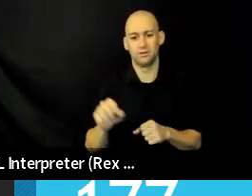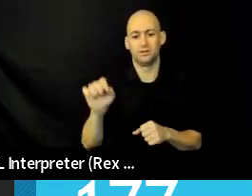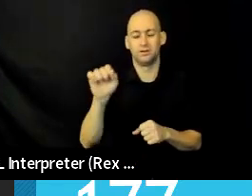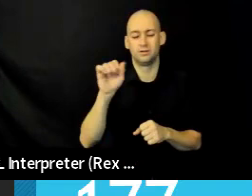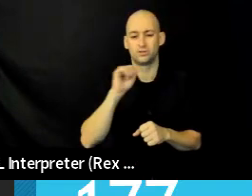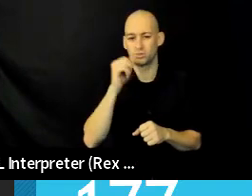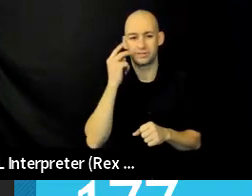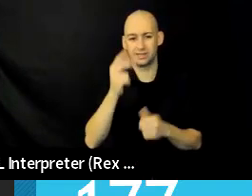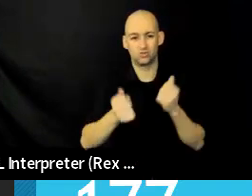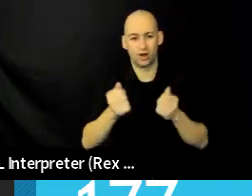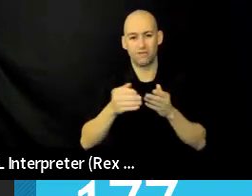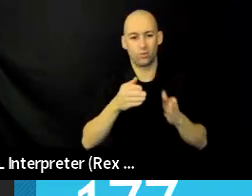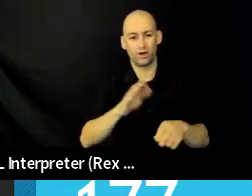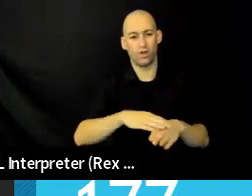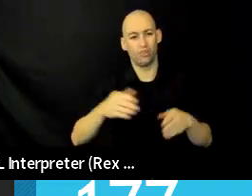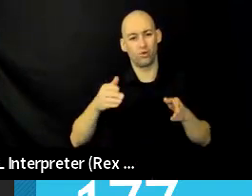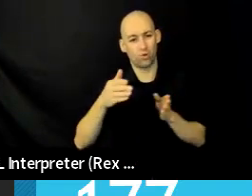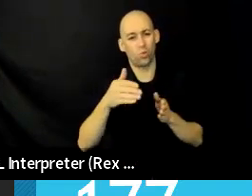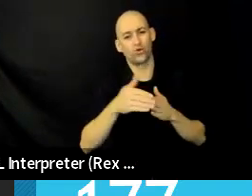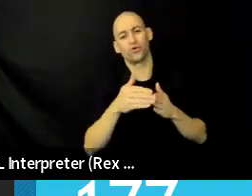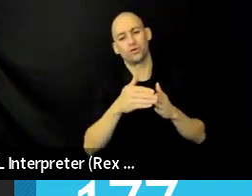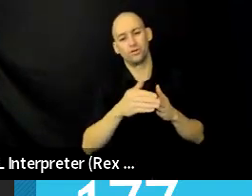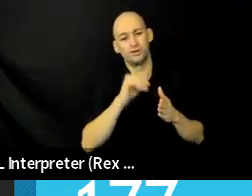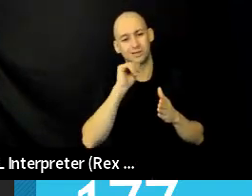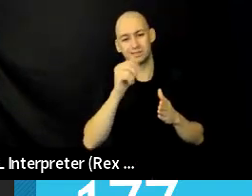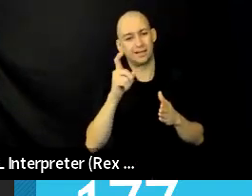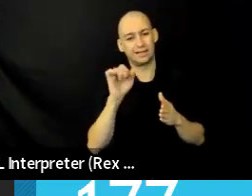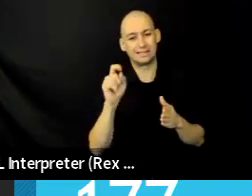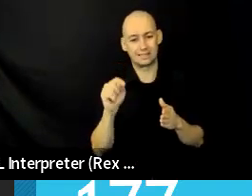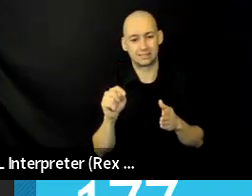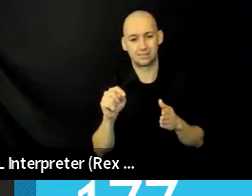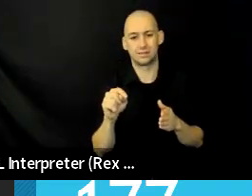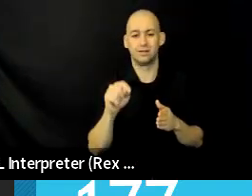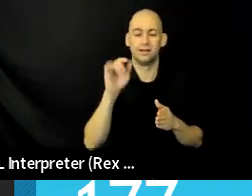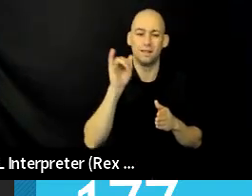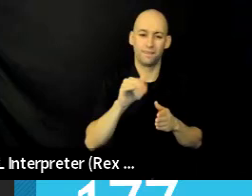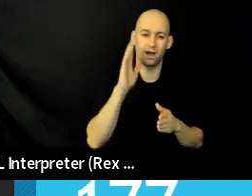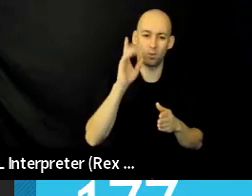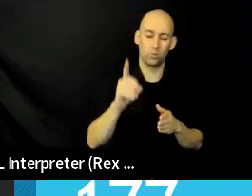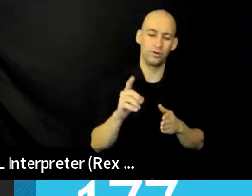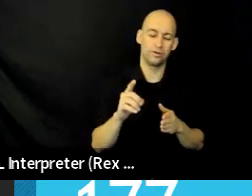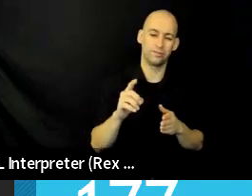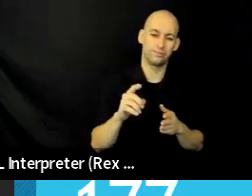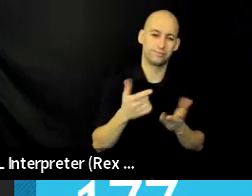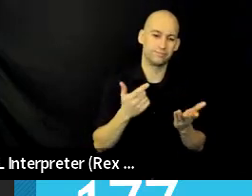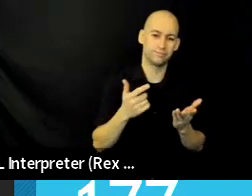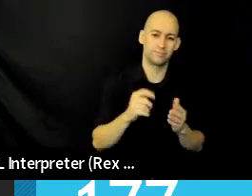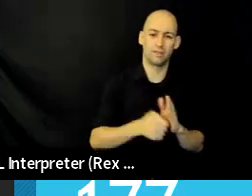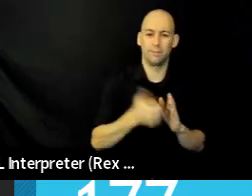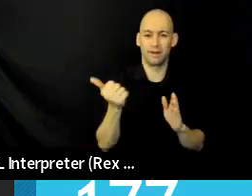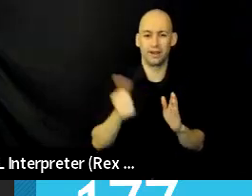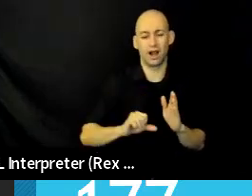on corners, doesn't exist. Moreover, that would essentially eliminate